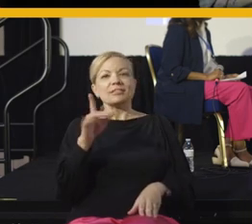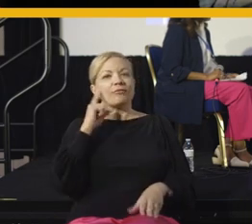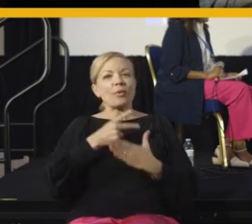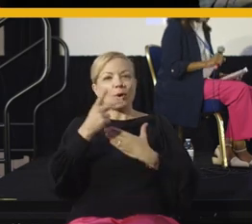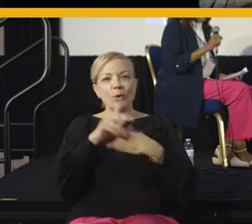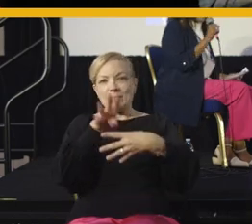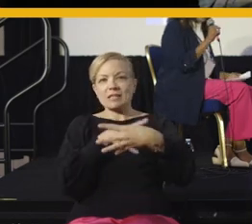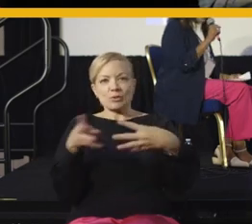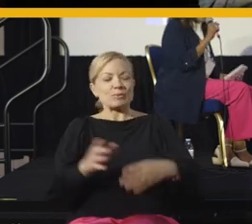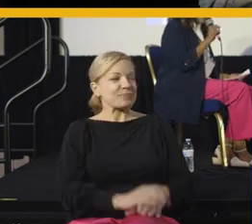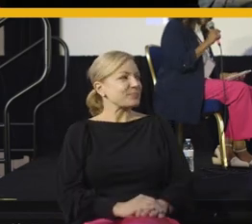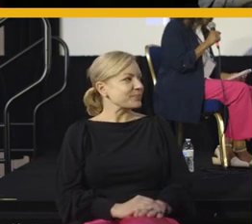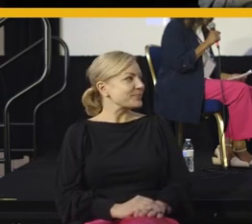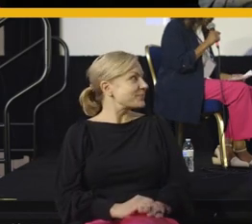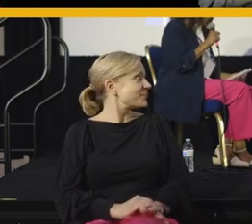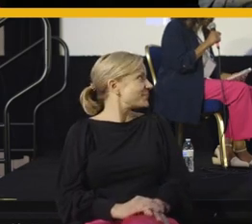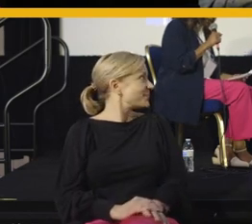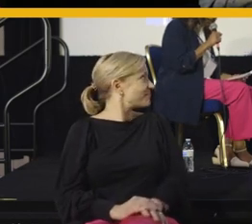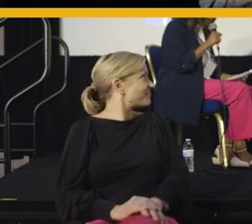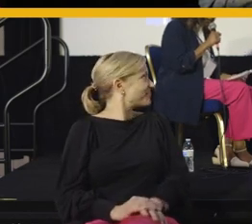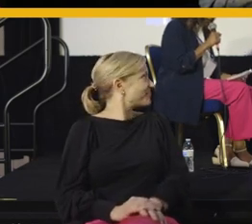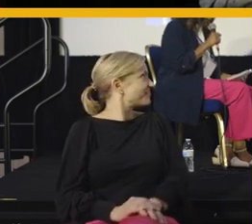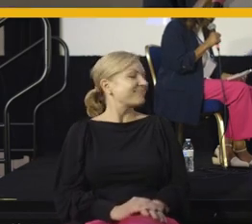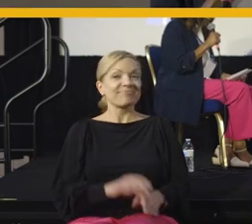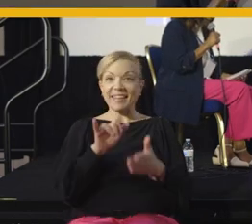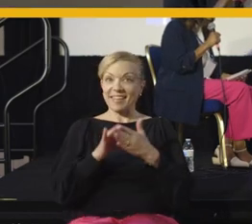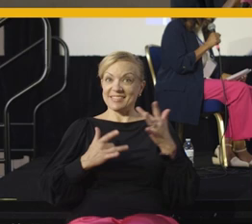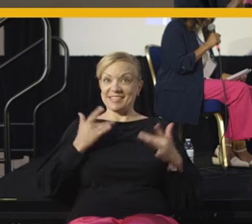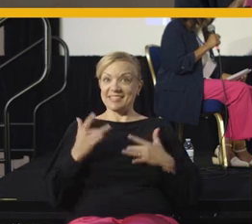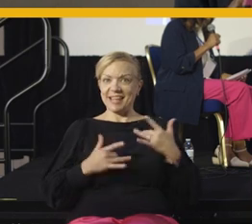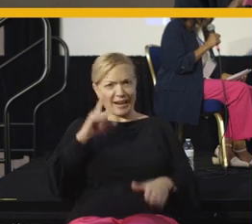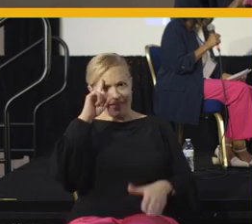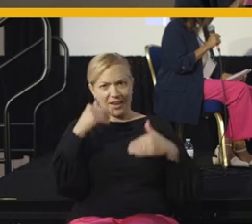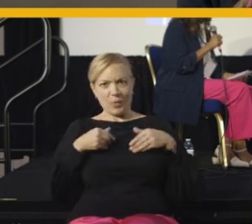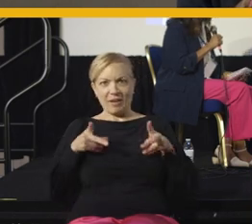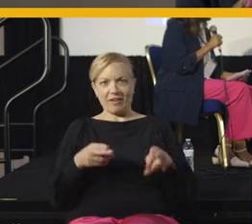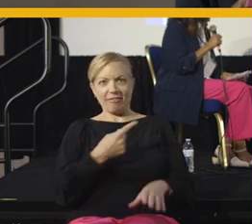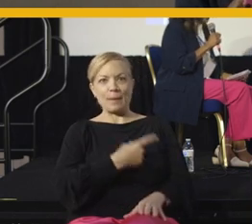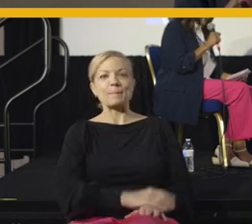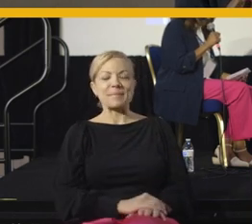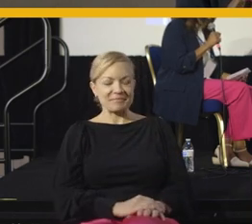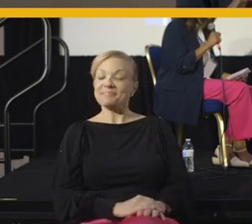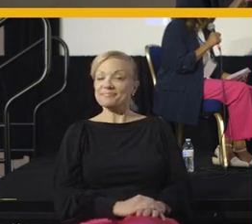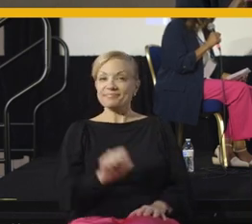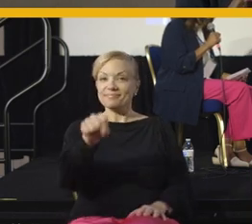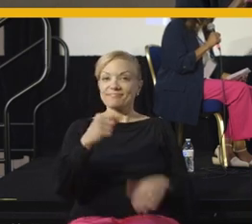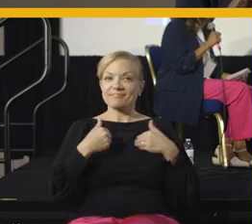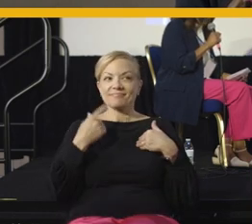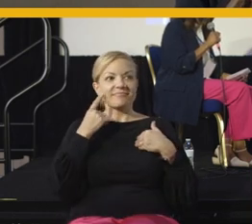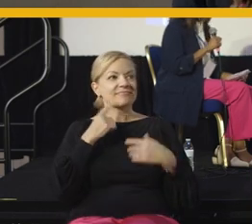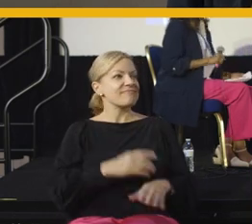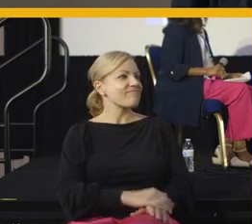there. That sounds so exciting. I actually think that we have a clip. Yes. Can we go to the clip? Yes, from